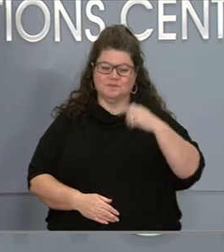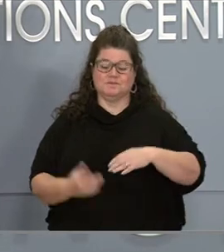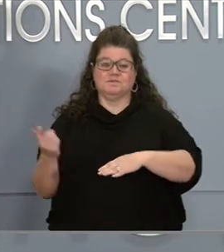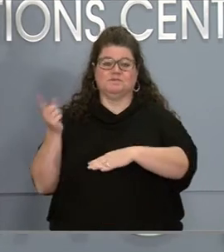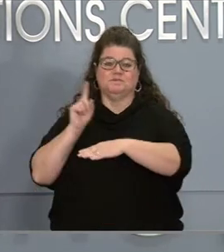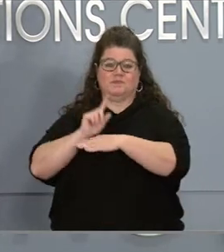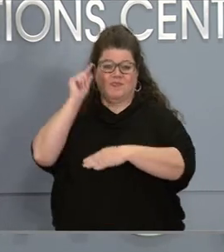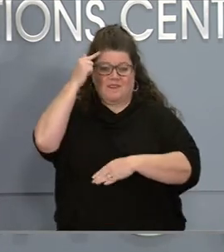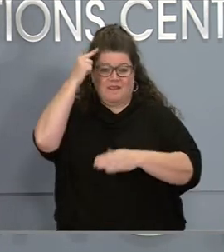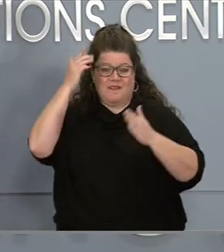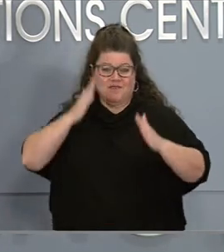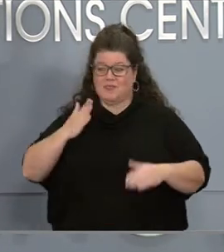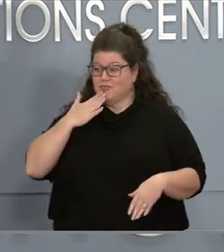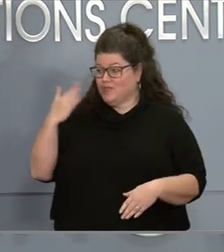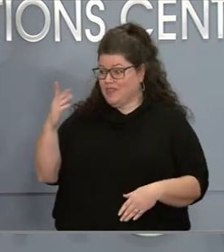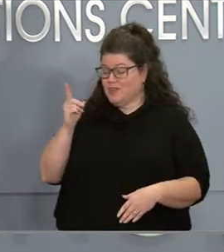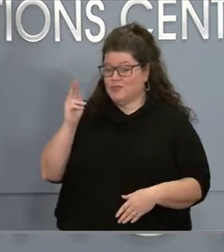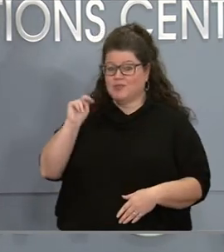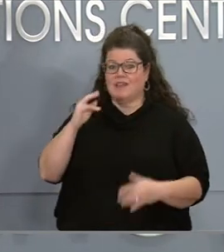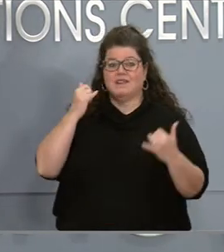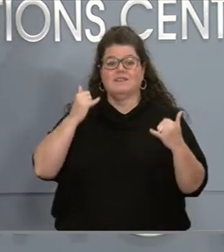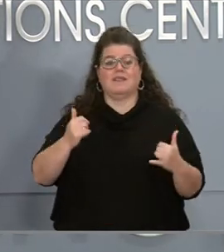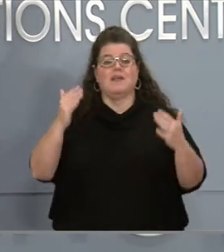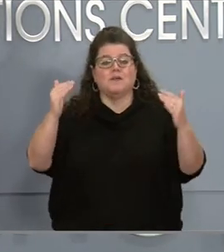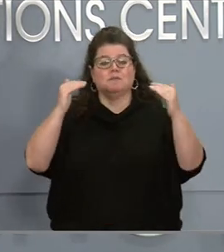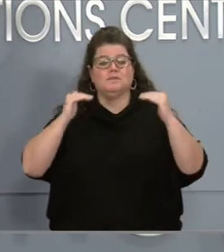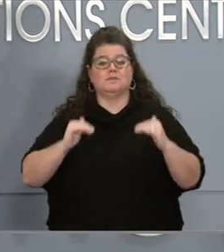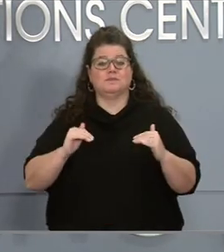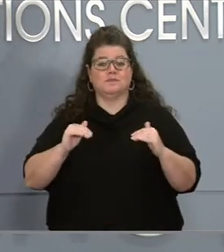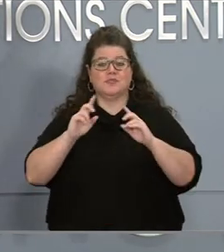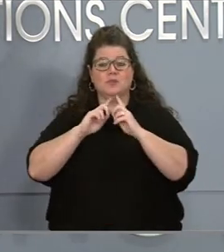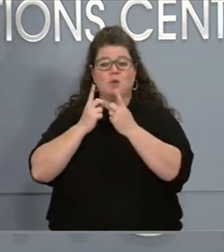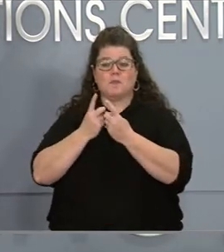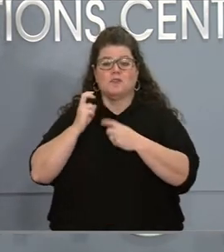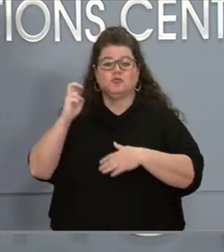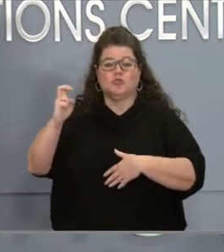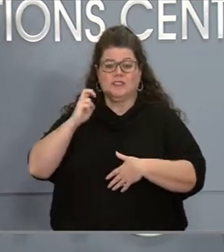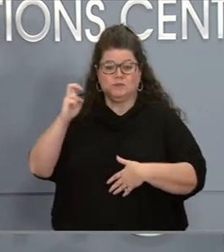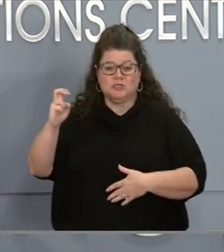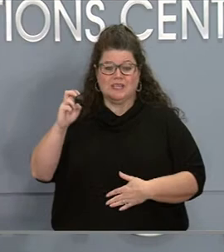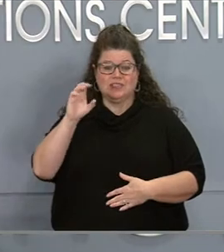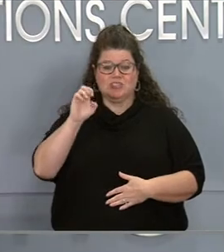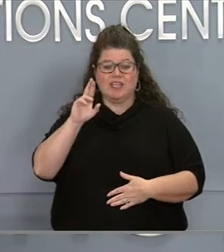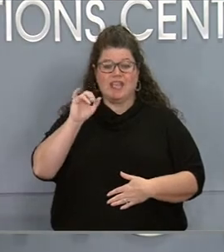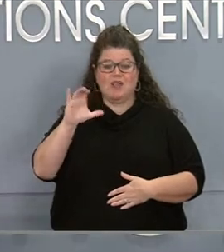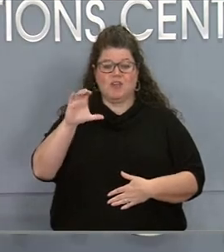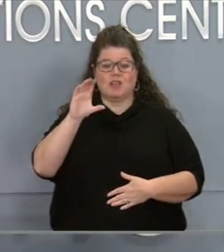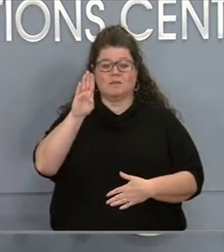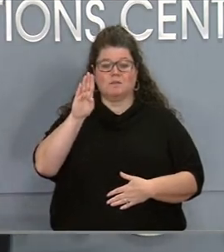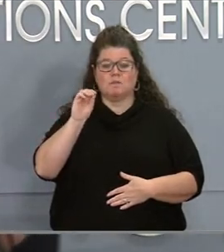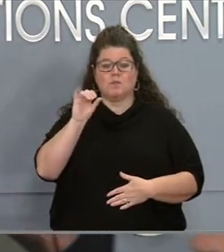Thank you, Don. Next, we will hear from Department of Transportation Secretary Eric Boyette.